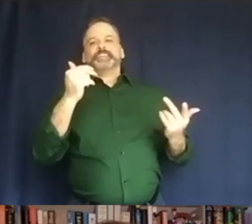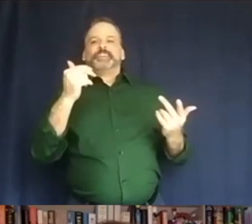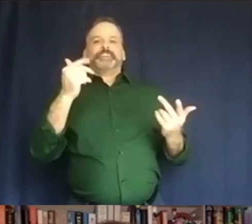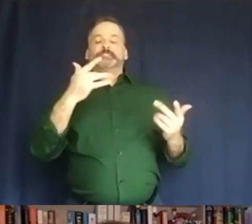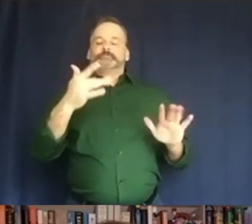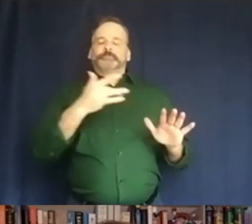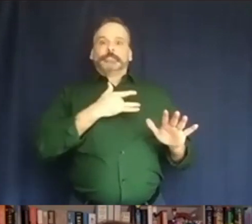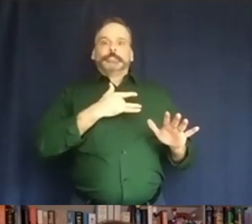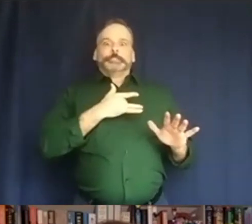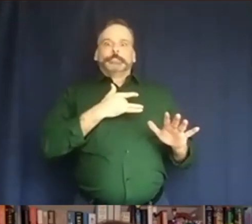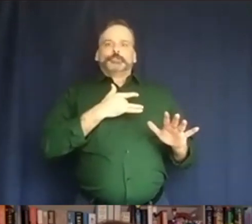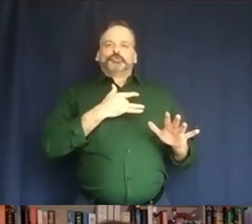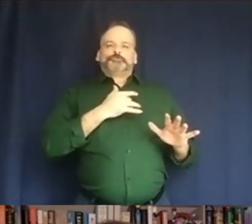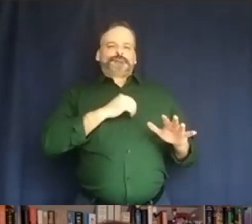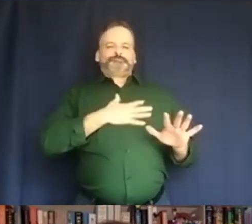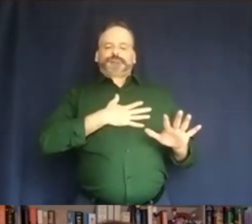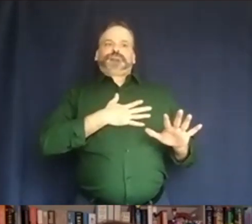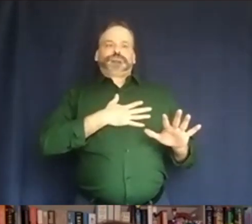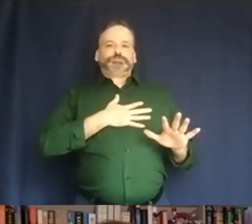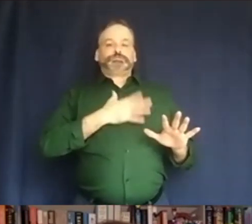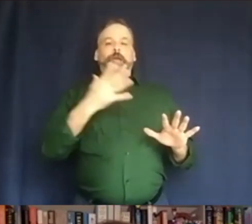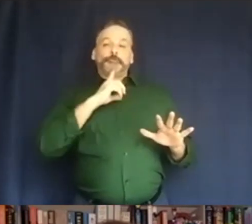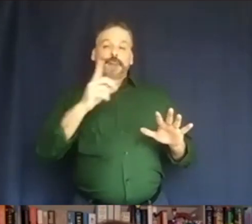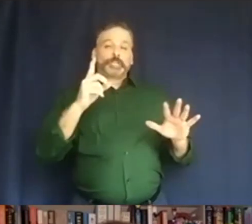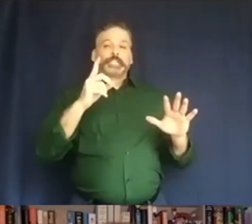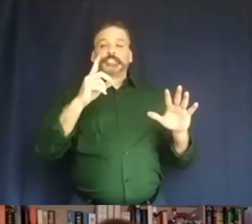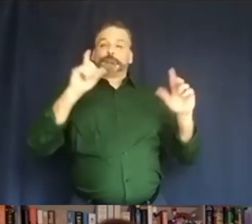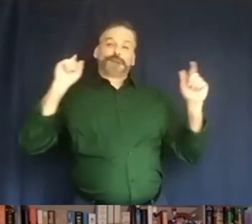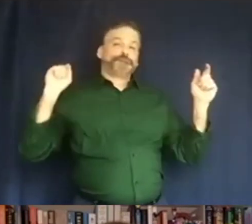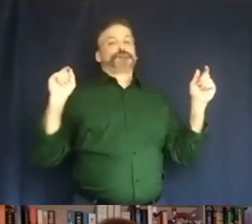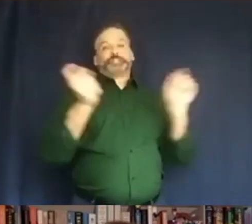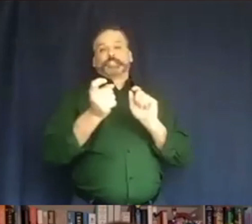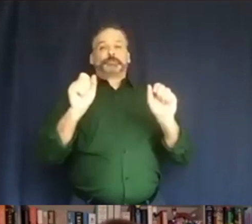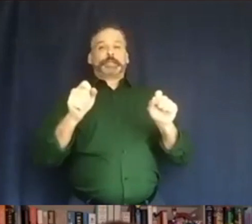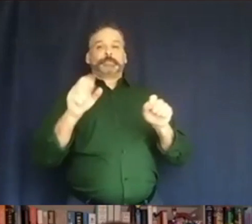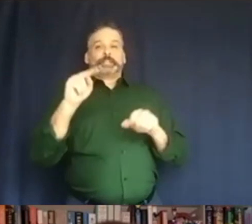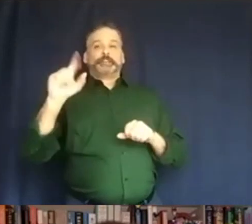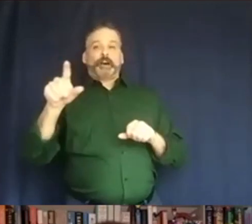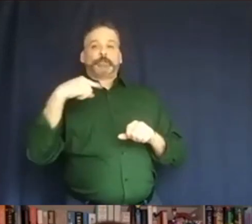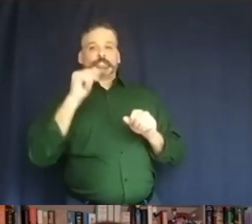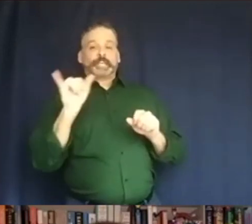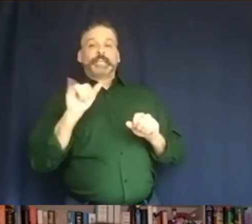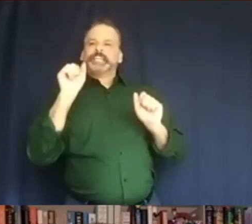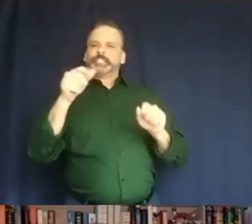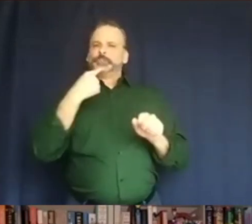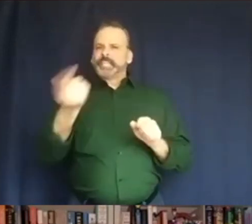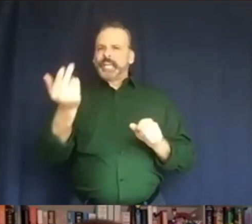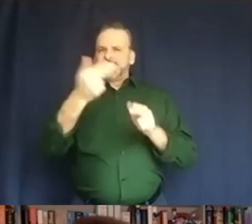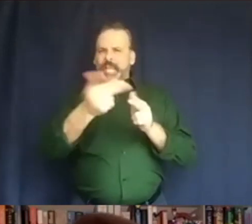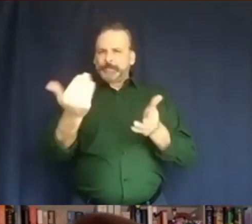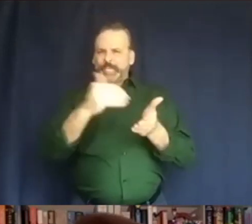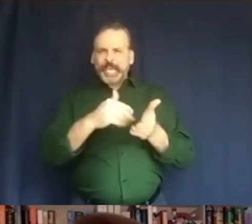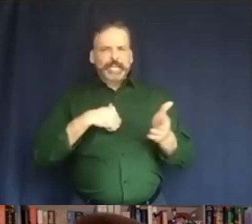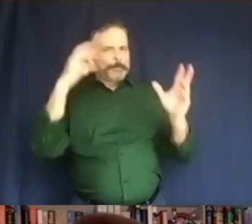like absolutely kind of blows open what the possibilities of a novel can look like. Yeah. Can you say the name again? Cause I missed it. It went a little bit